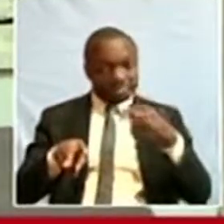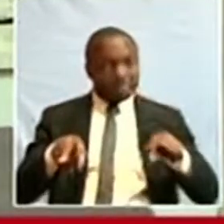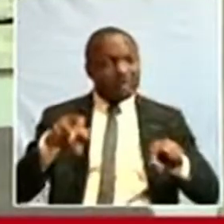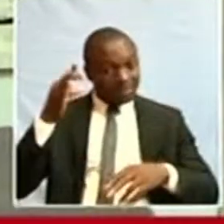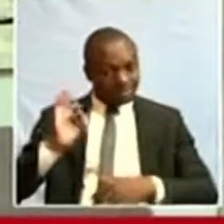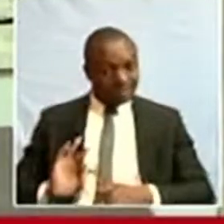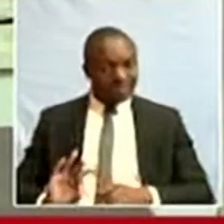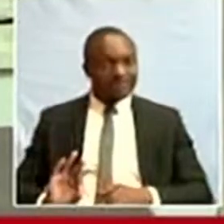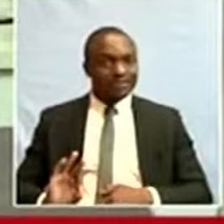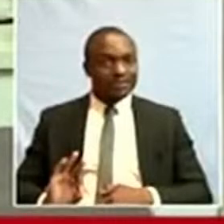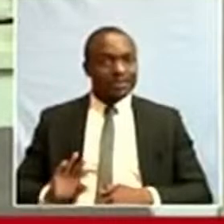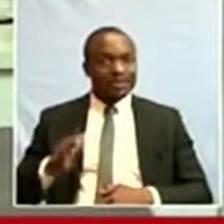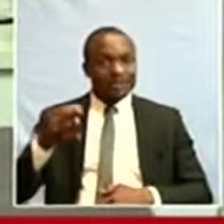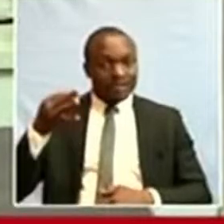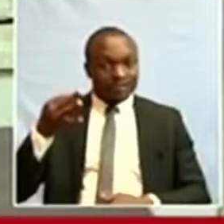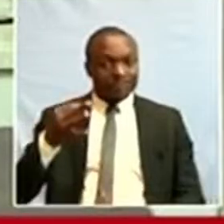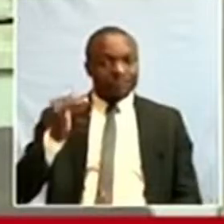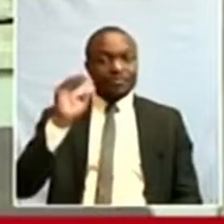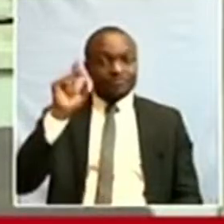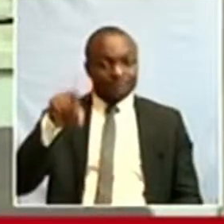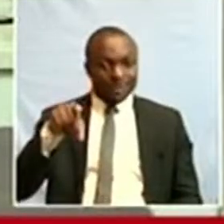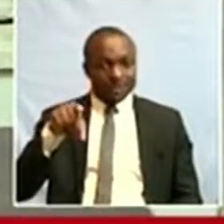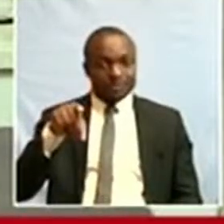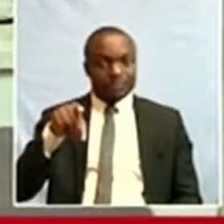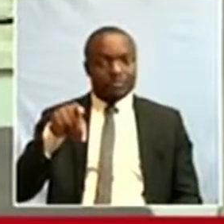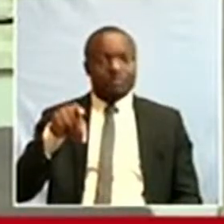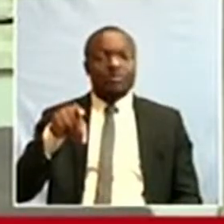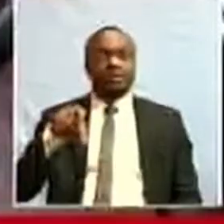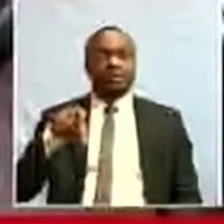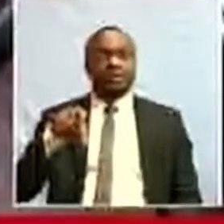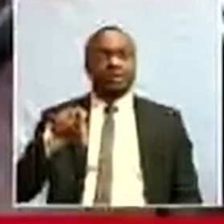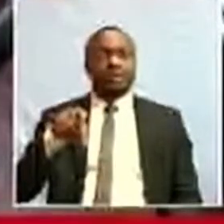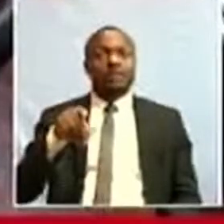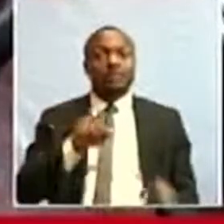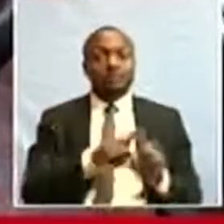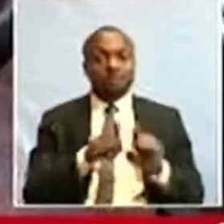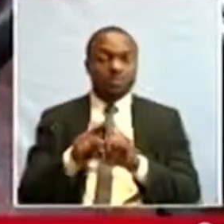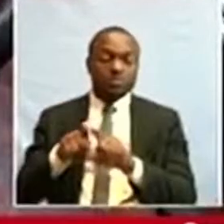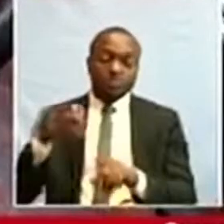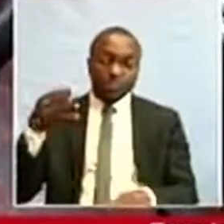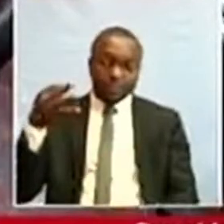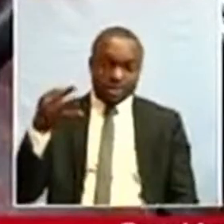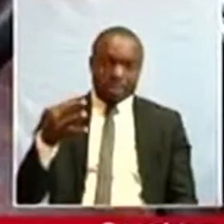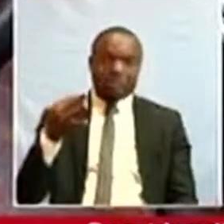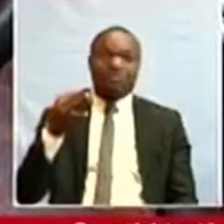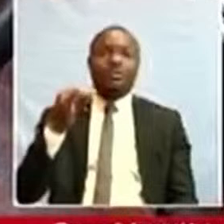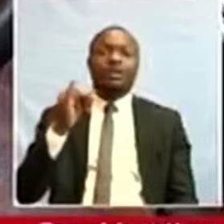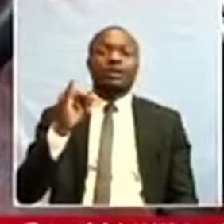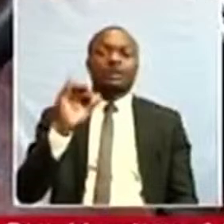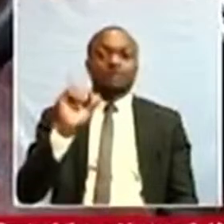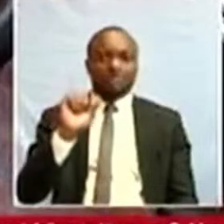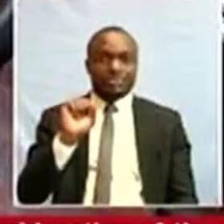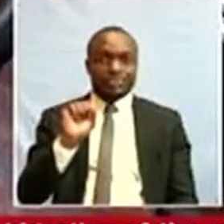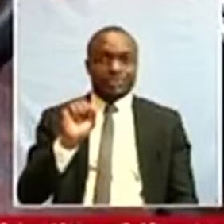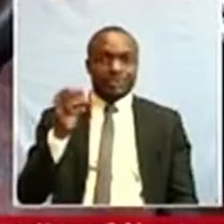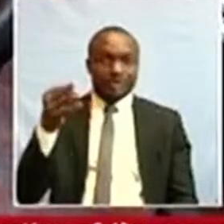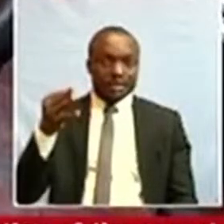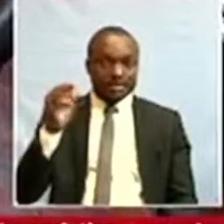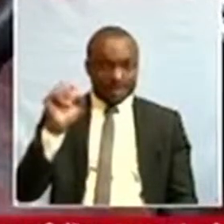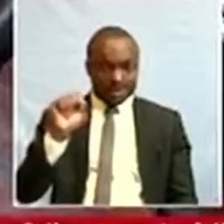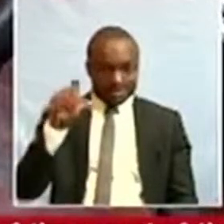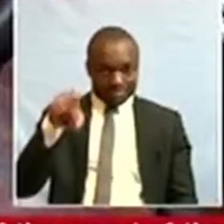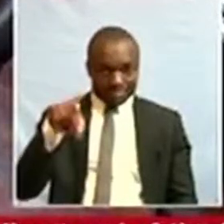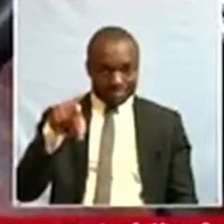the FISIP and the FSP. Now, we are being informed as a committee that there is no way such a thing can